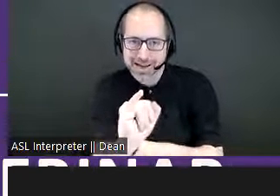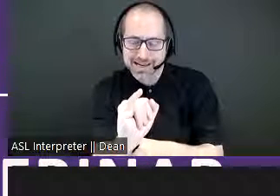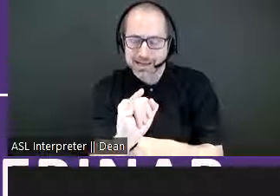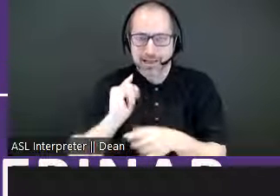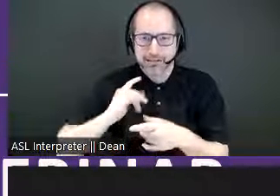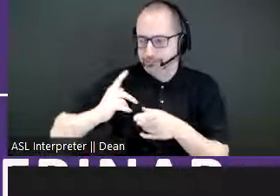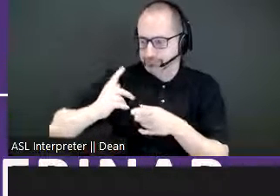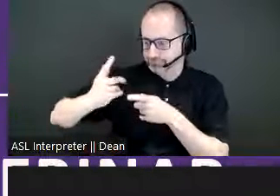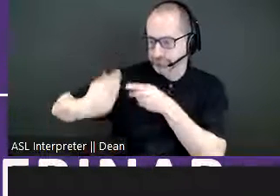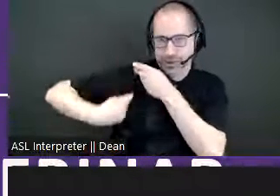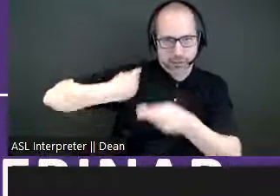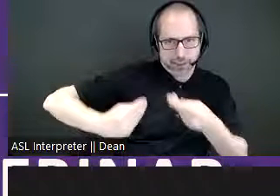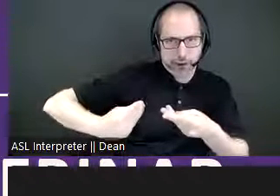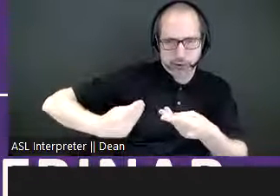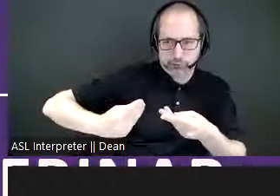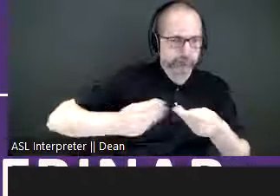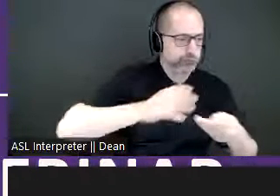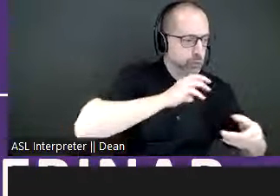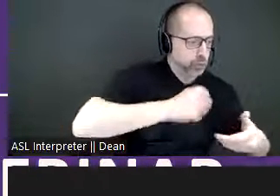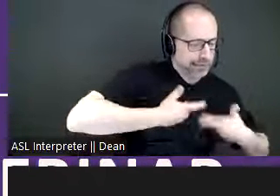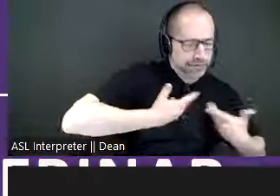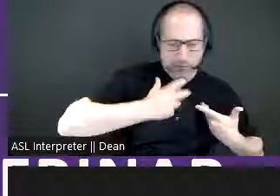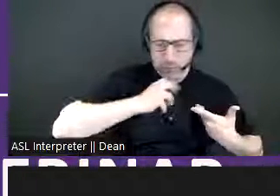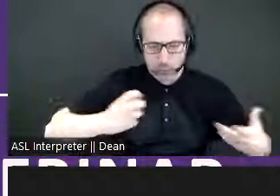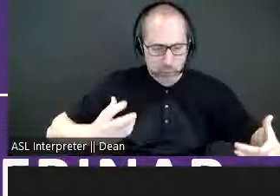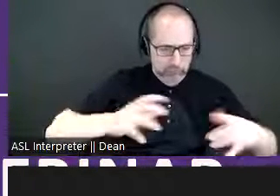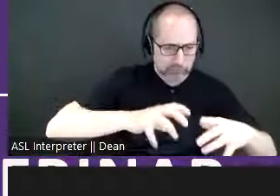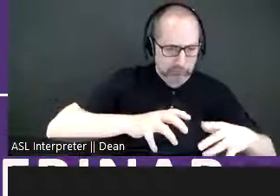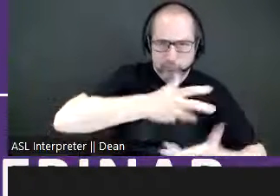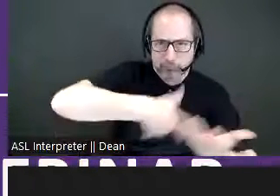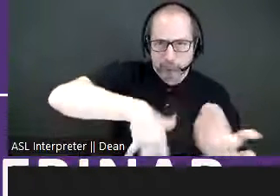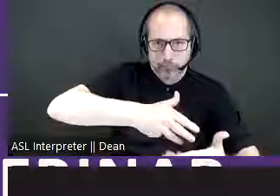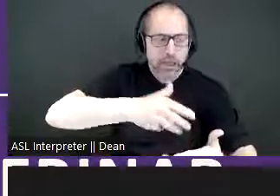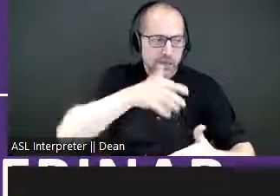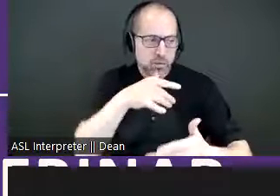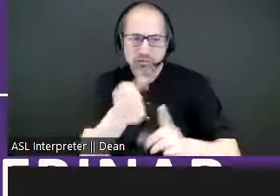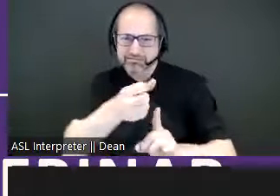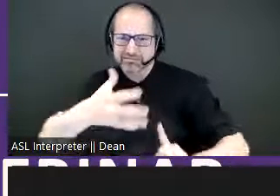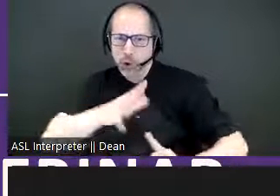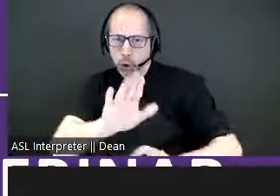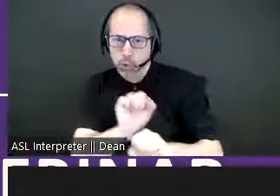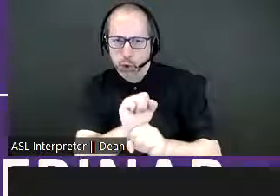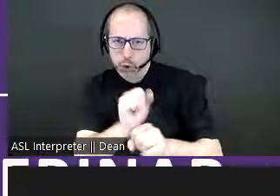and is going to speak to us today a little bit more about that work that she's been doing.